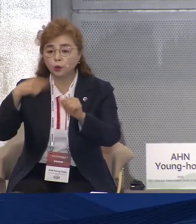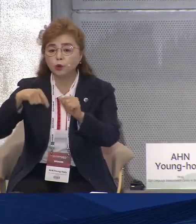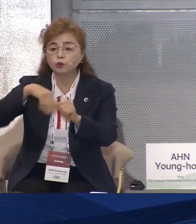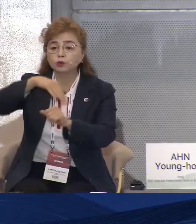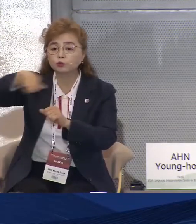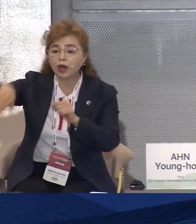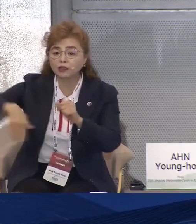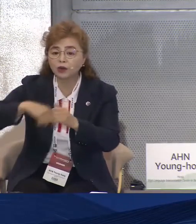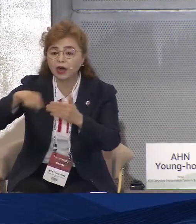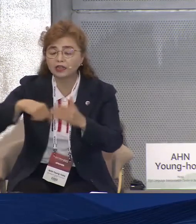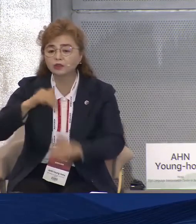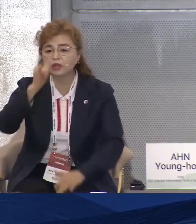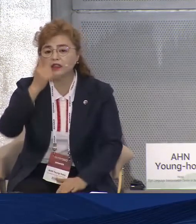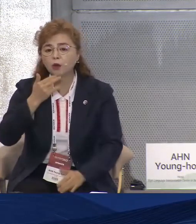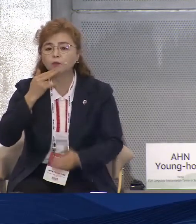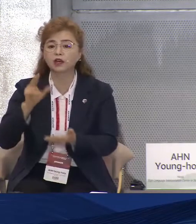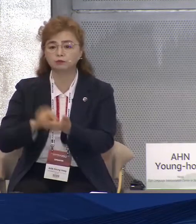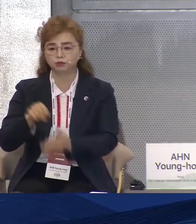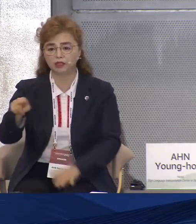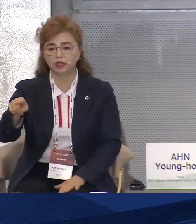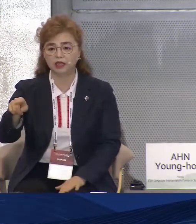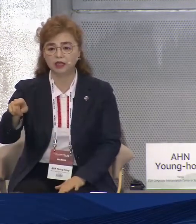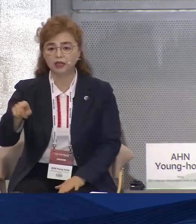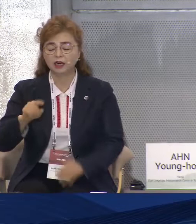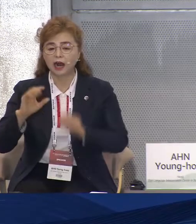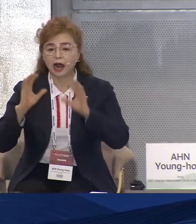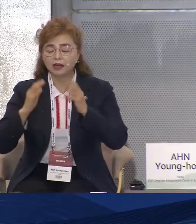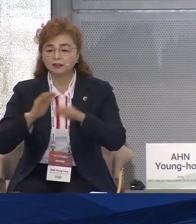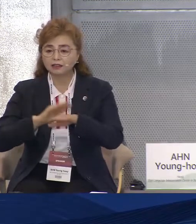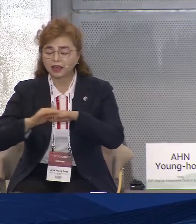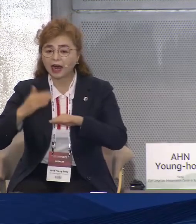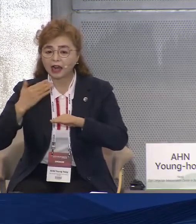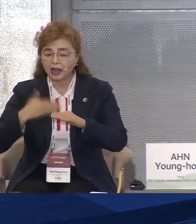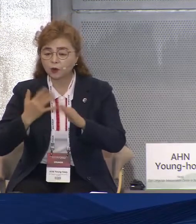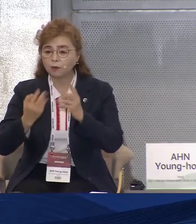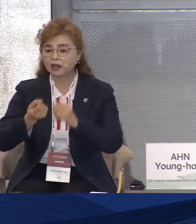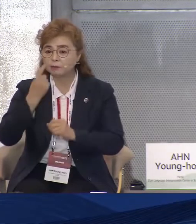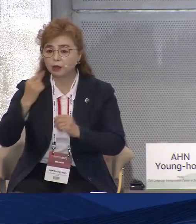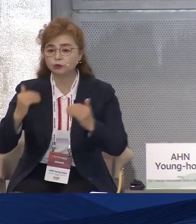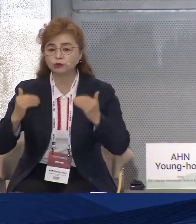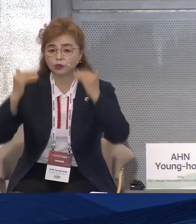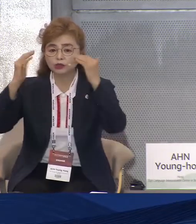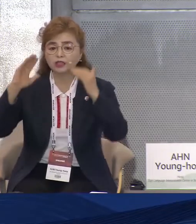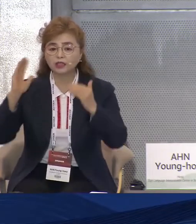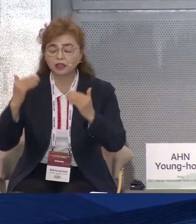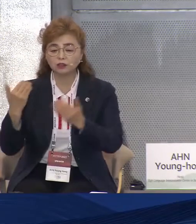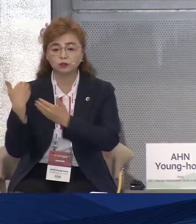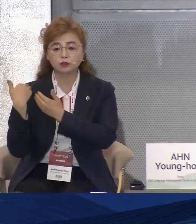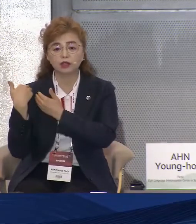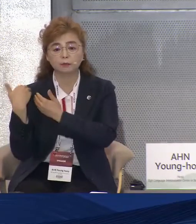seeing a lot of mixed circumstances as well.